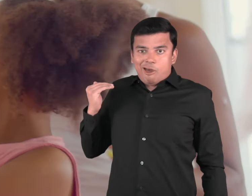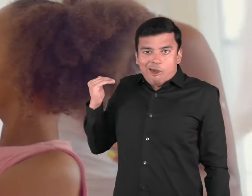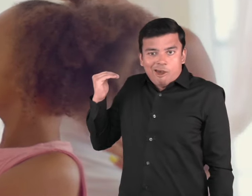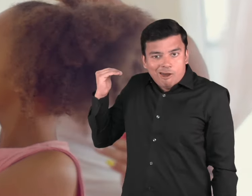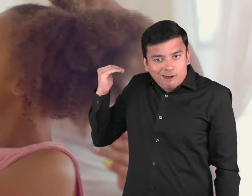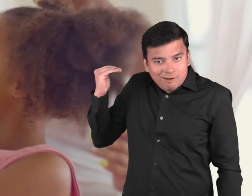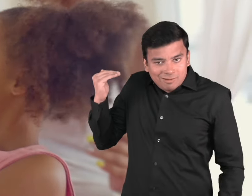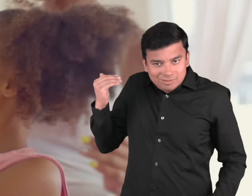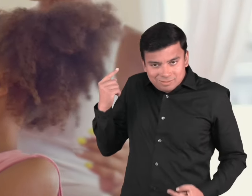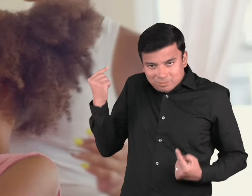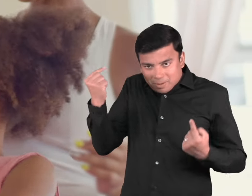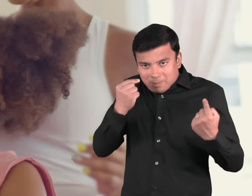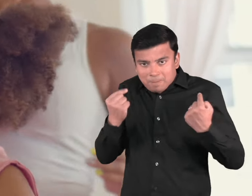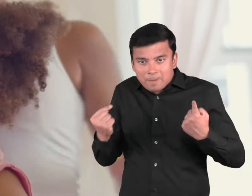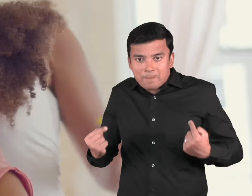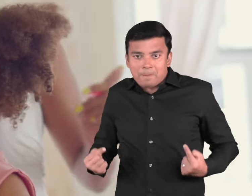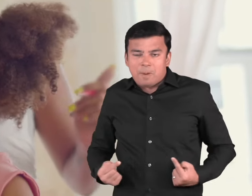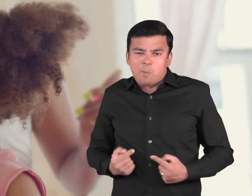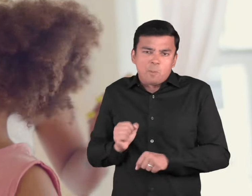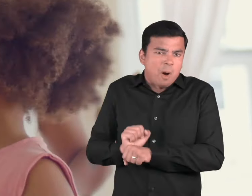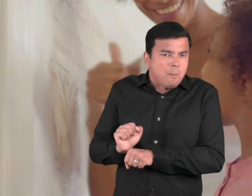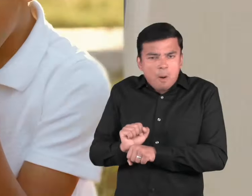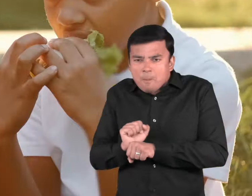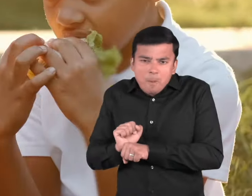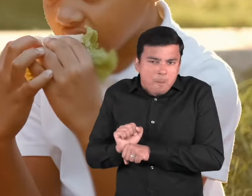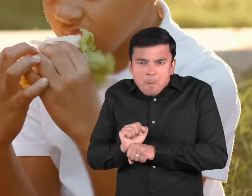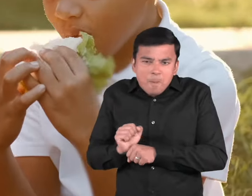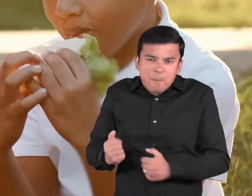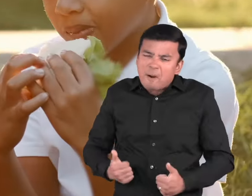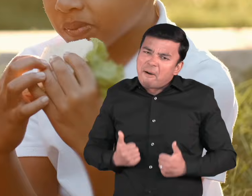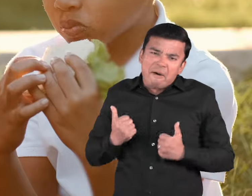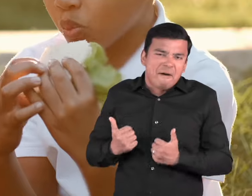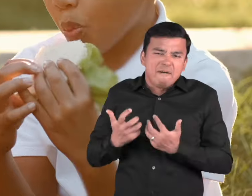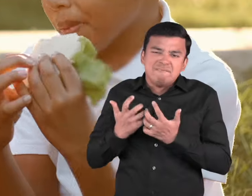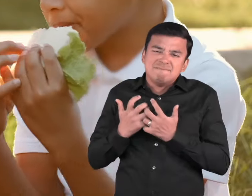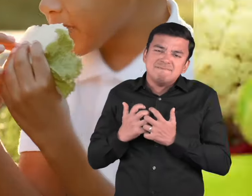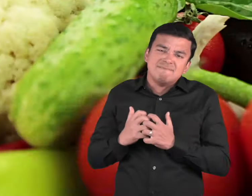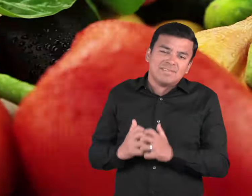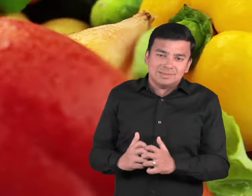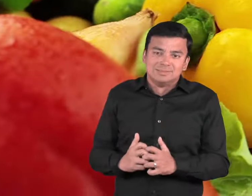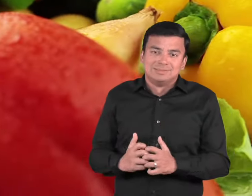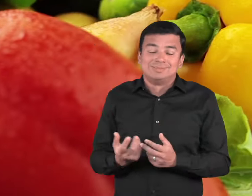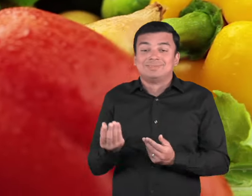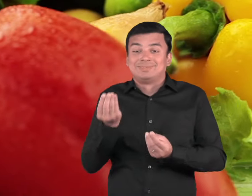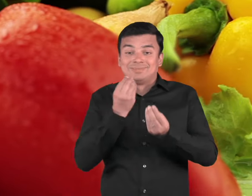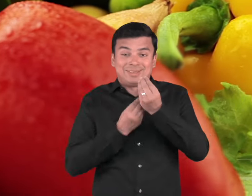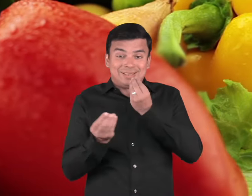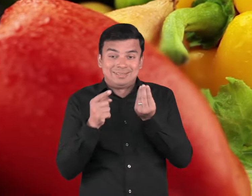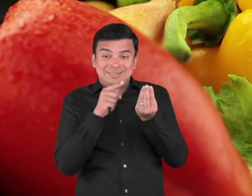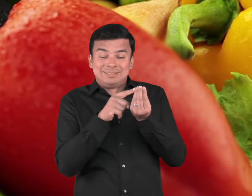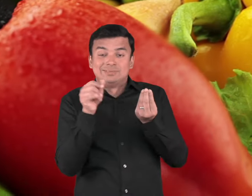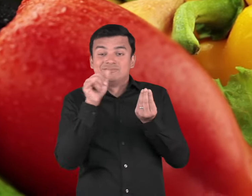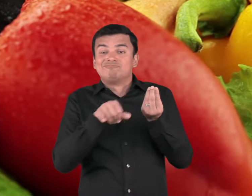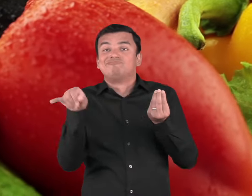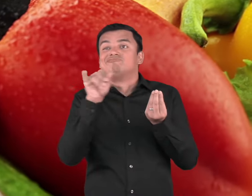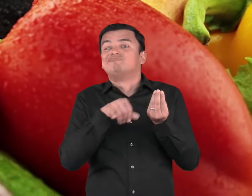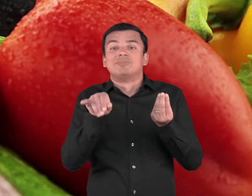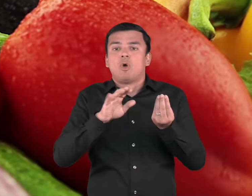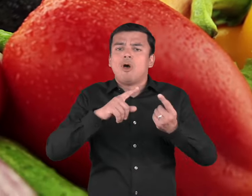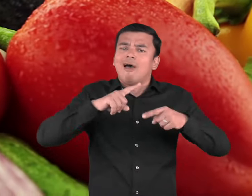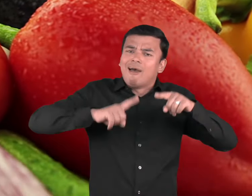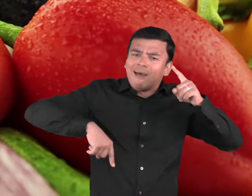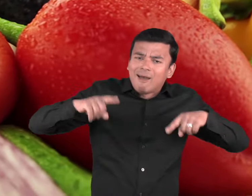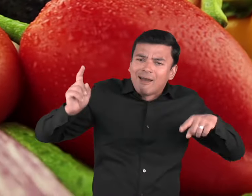cells and organs do their jobs eating a variety of foods helps you get the right balance of vitamins and